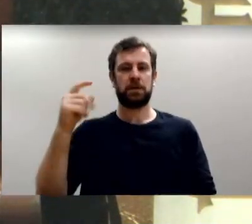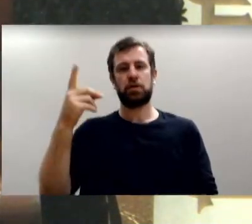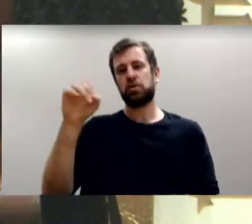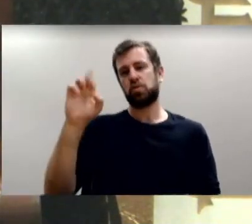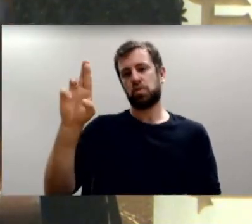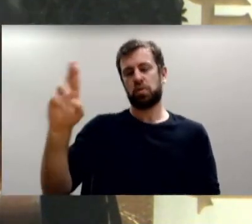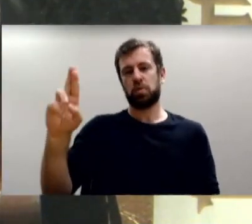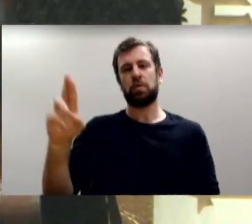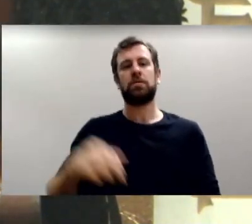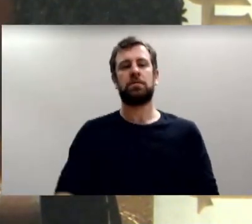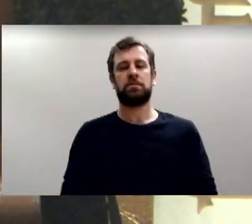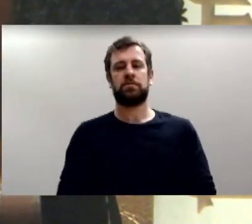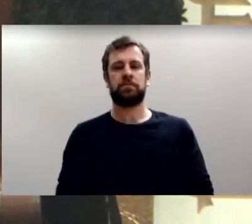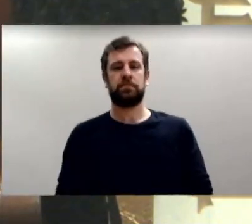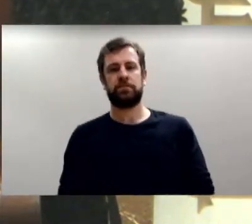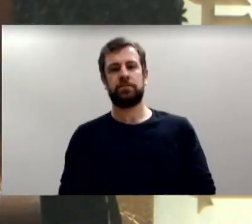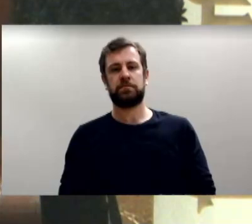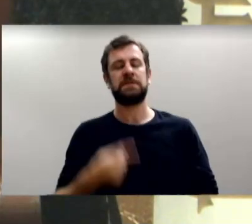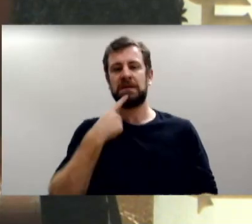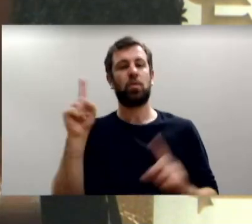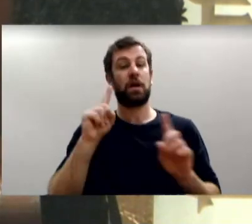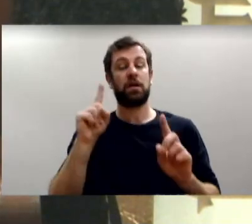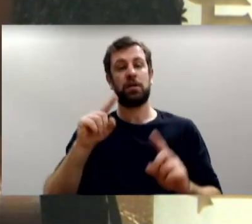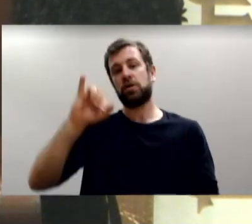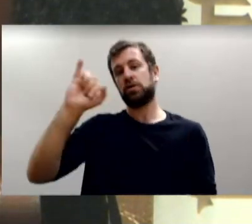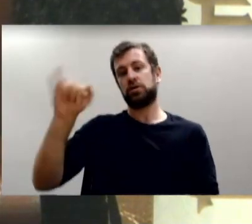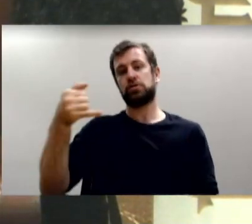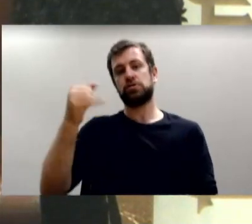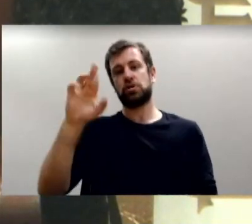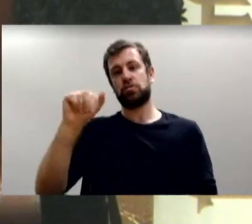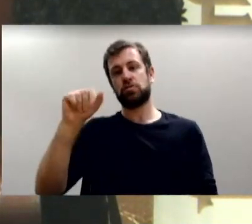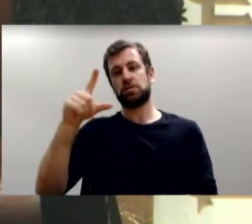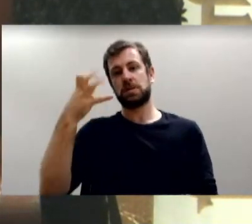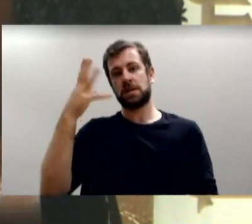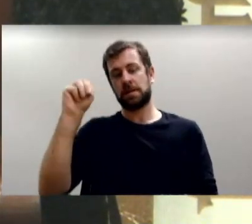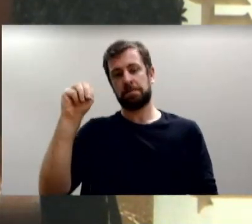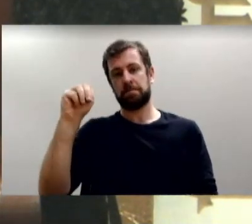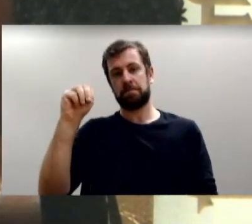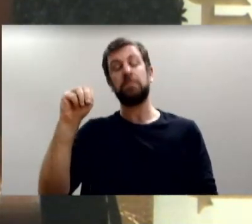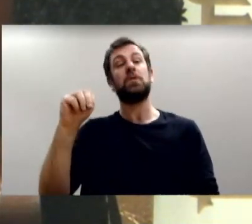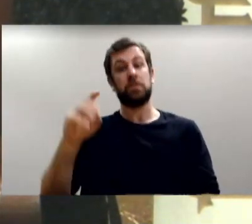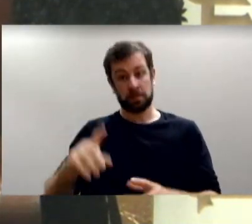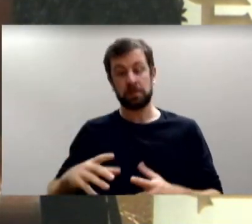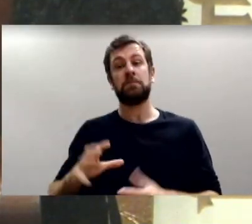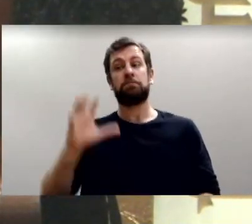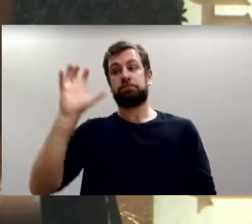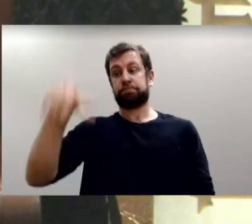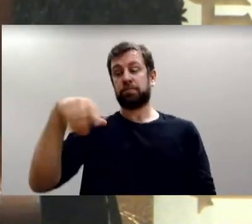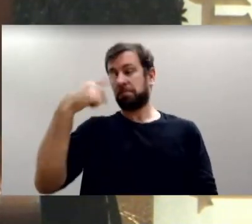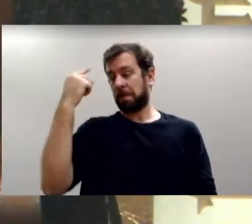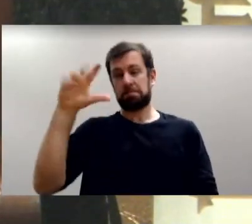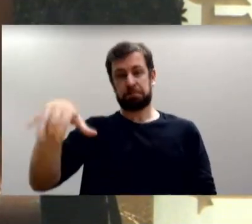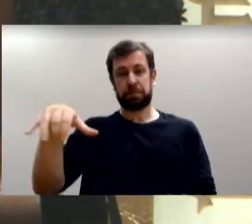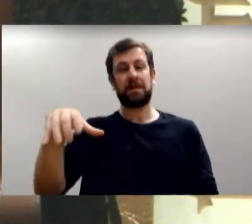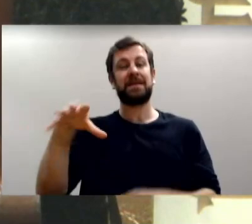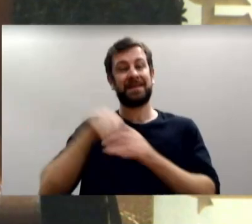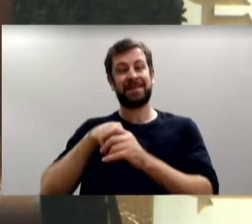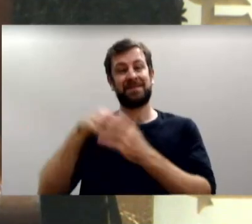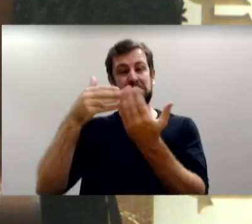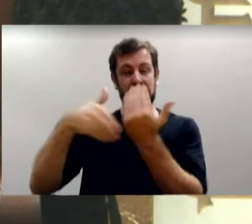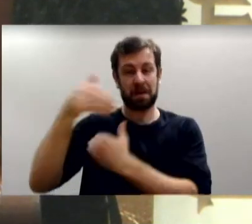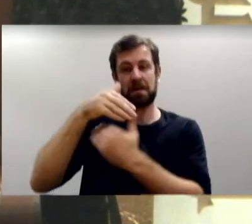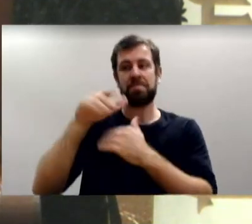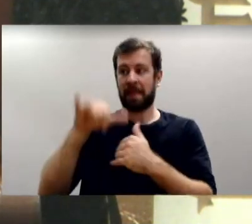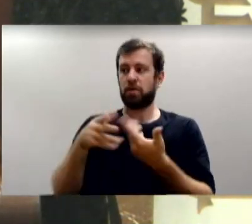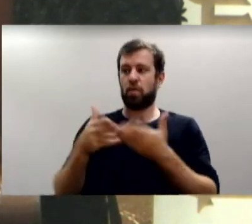Aqsa or Al-Quds in Jerusalem. When namaz started in Mecca, this is how the Prophet used to face